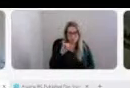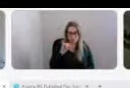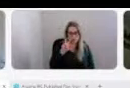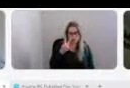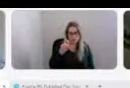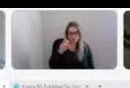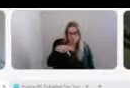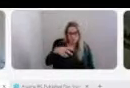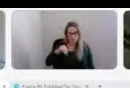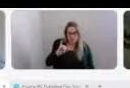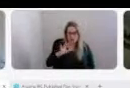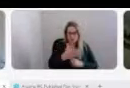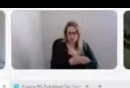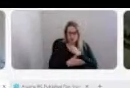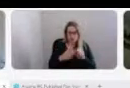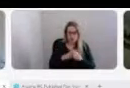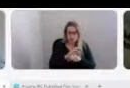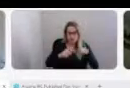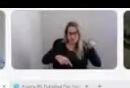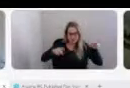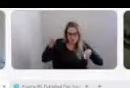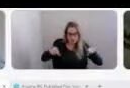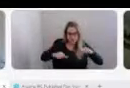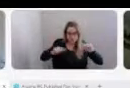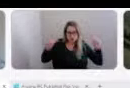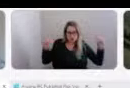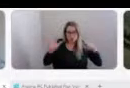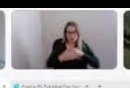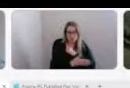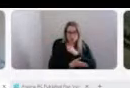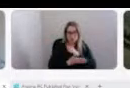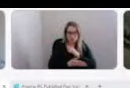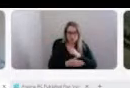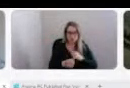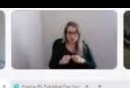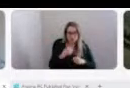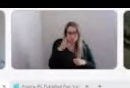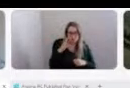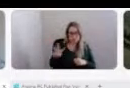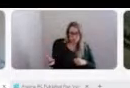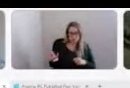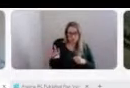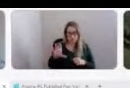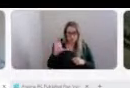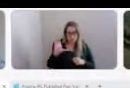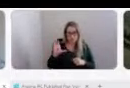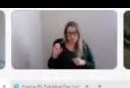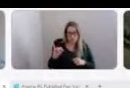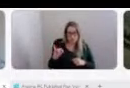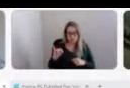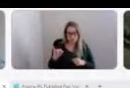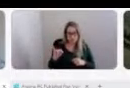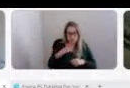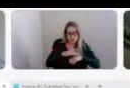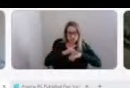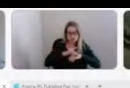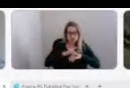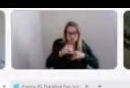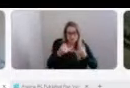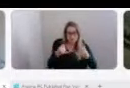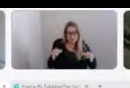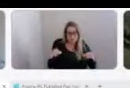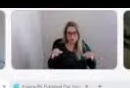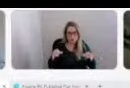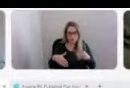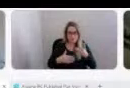hall a very diverse and large county you have in fact totally ignored communities of interest geographic boundaries and